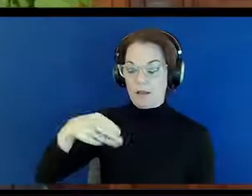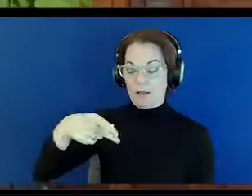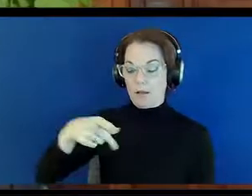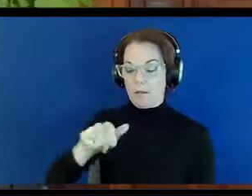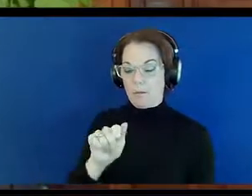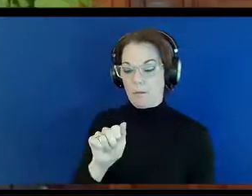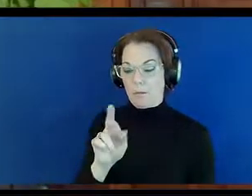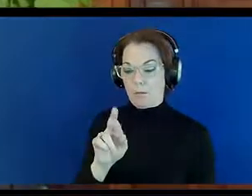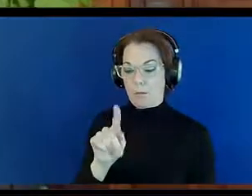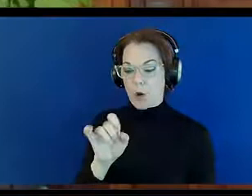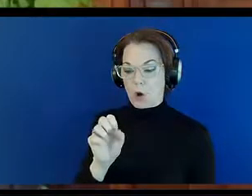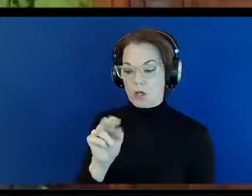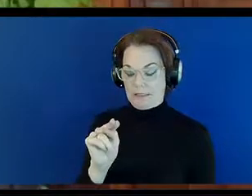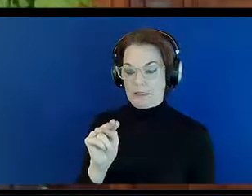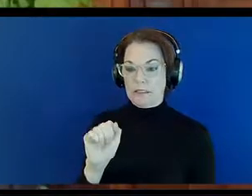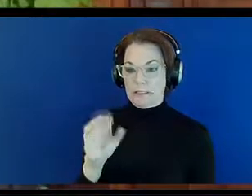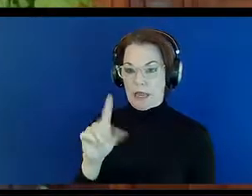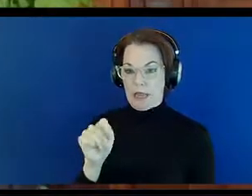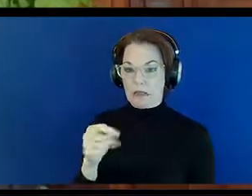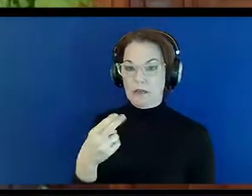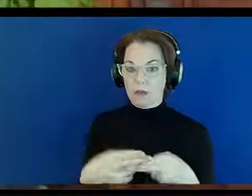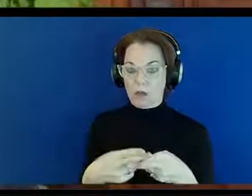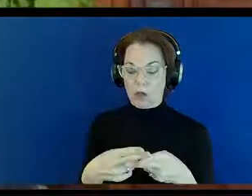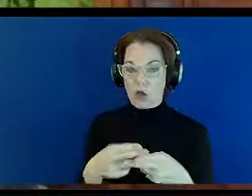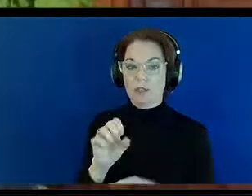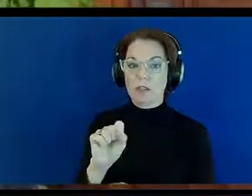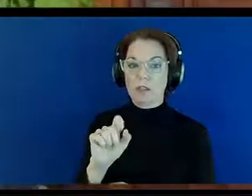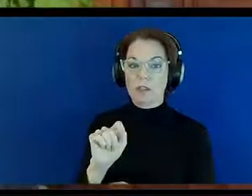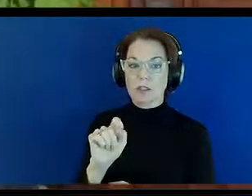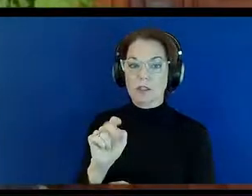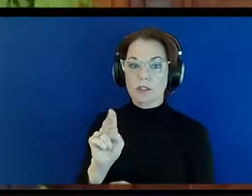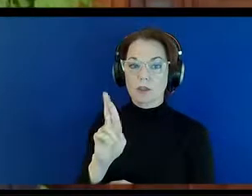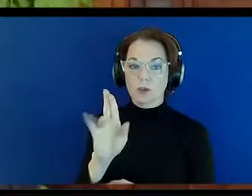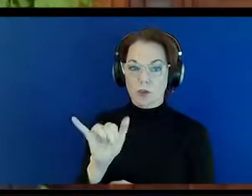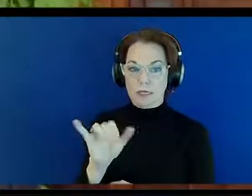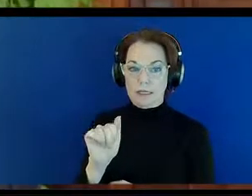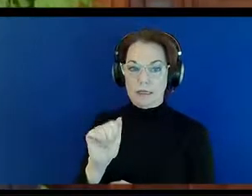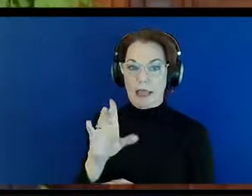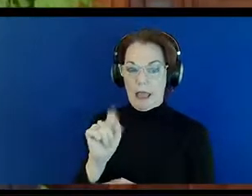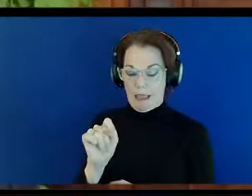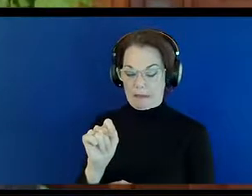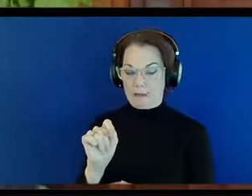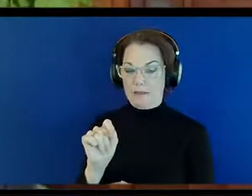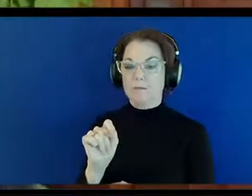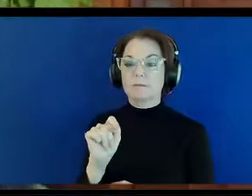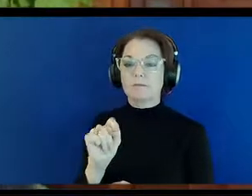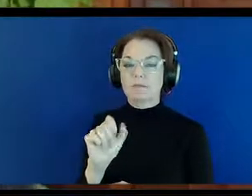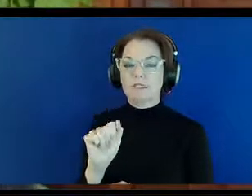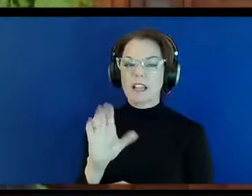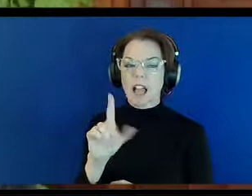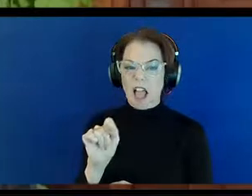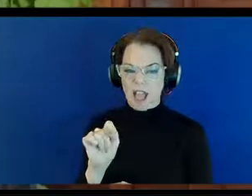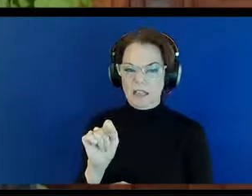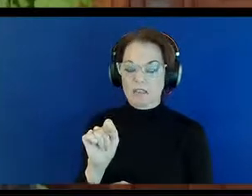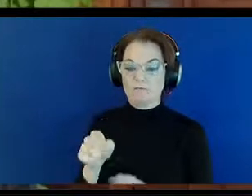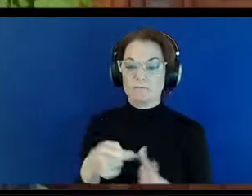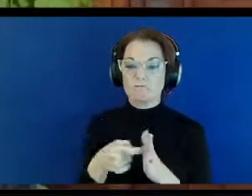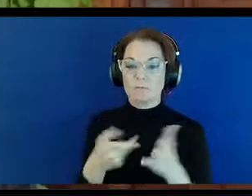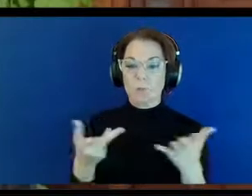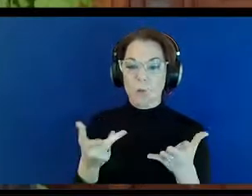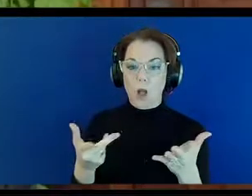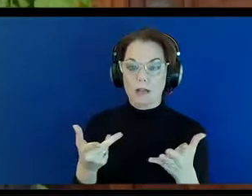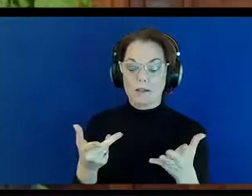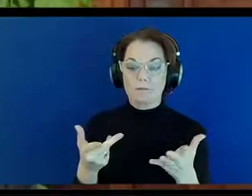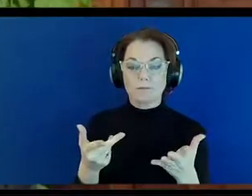STURDY Act, alongside Senators Klobuchar, Blumenthal, and Cotton. This act would require the Consumer